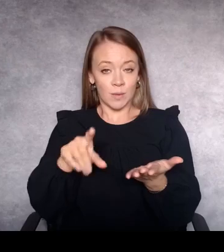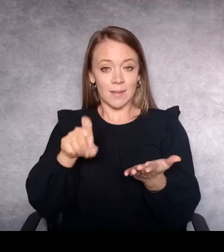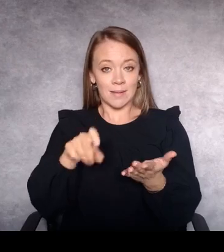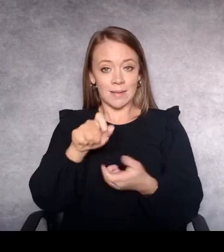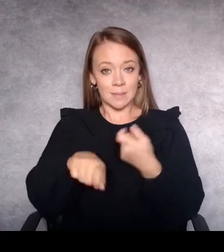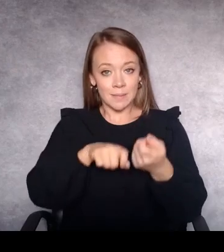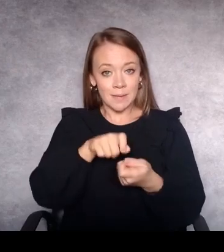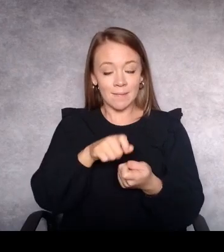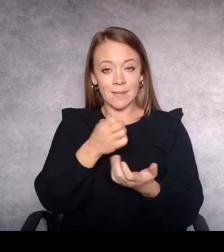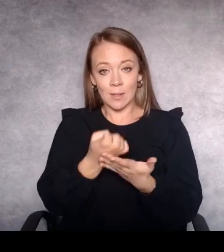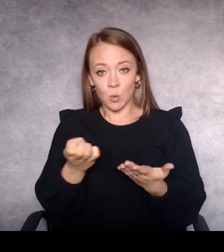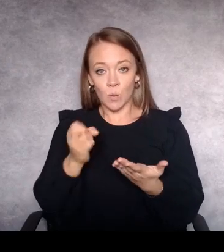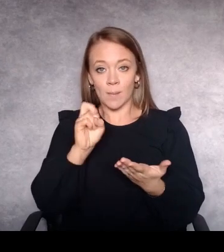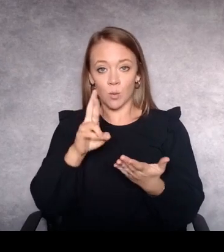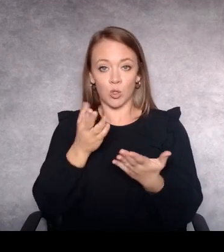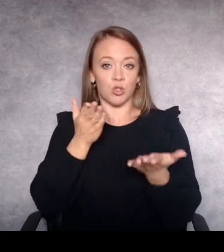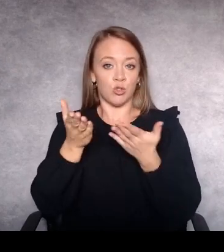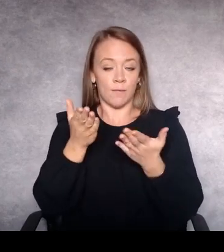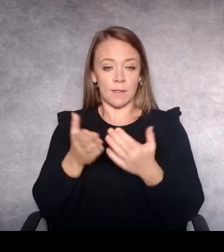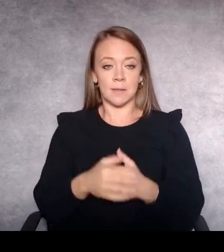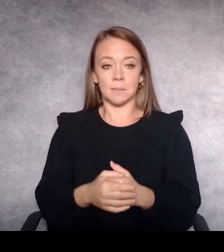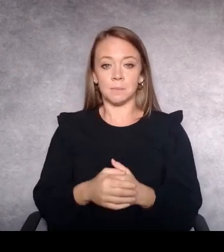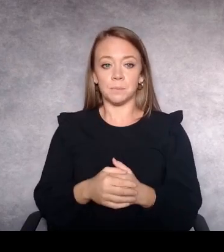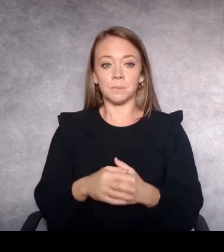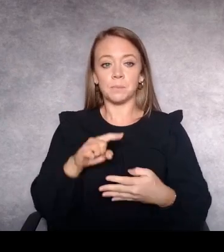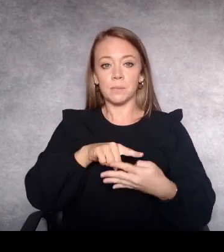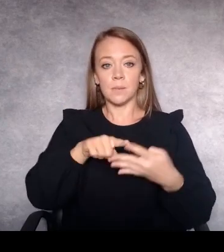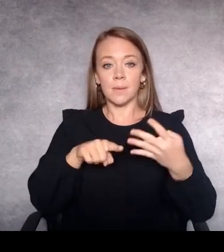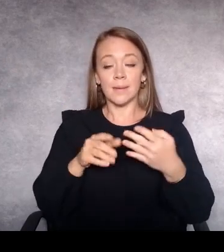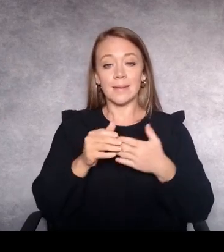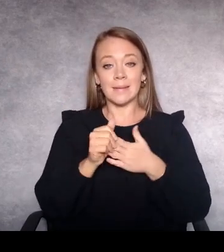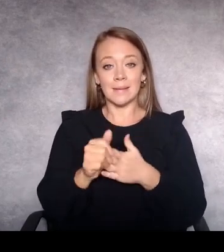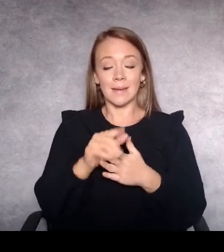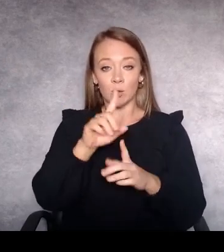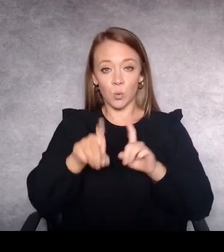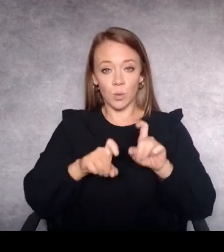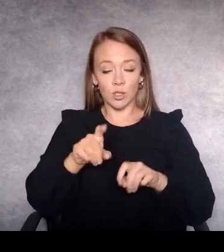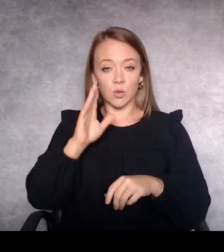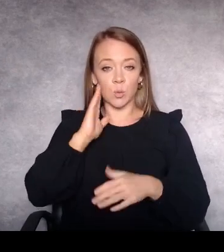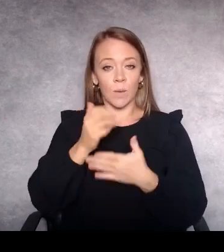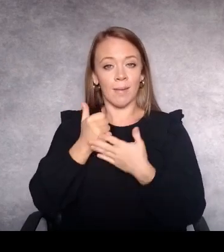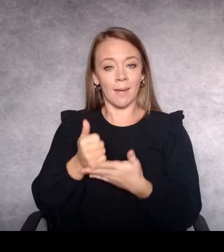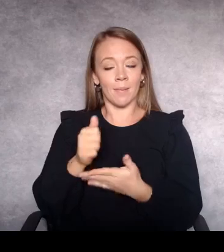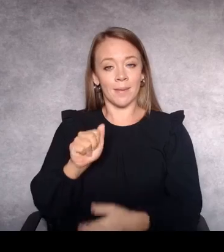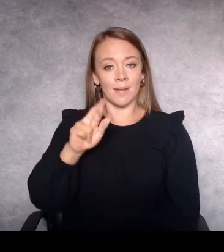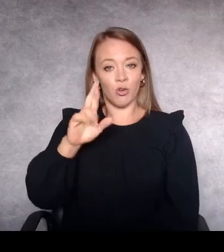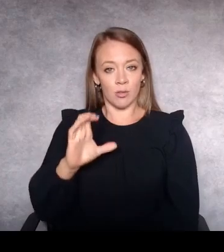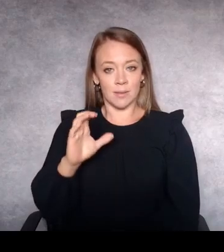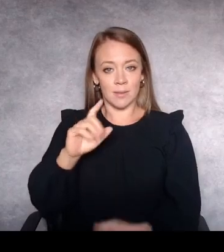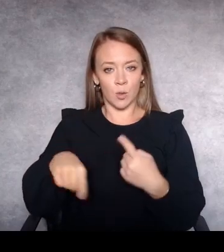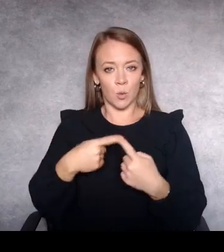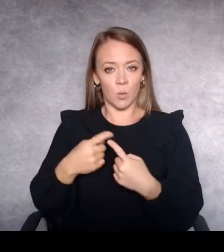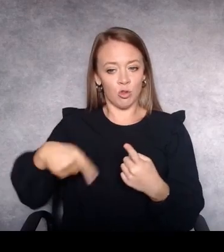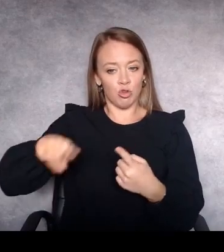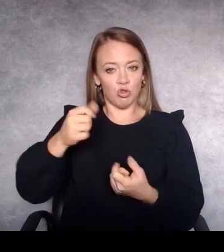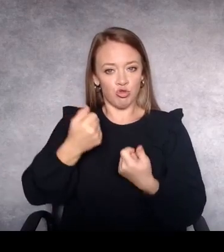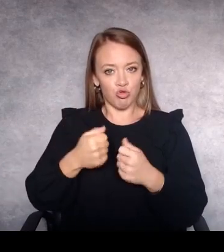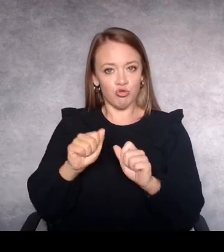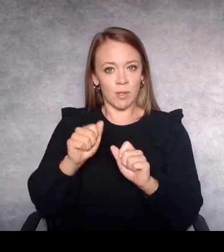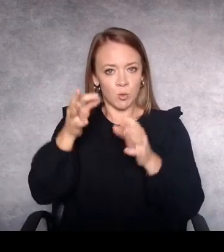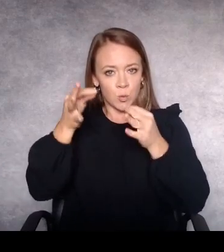or service. The following guiding questions may help guide the ARC when making